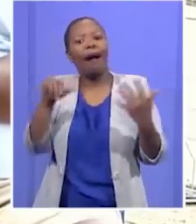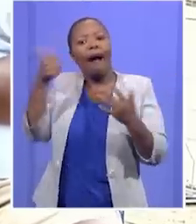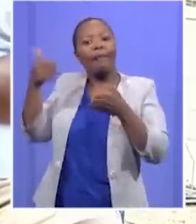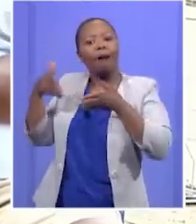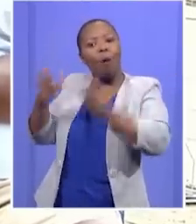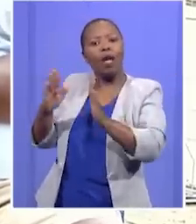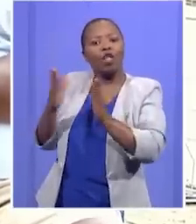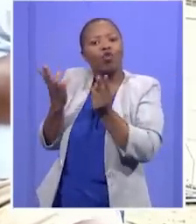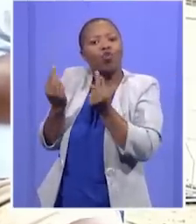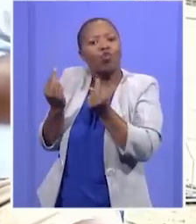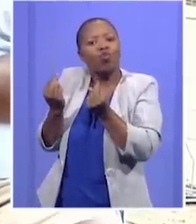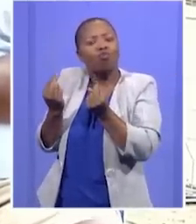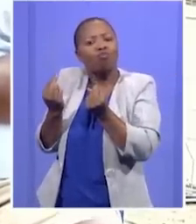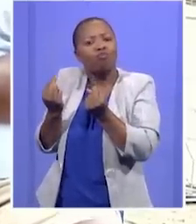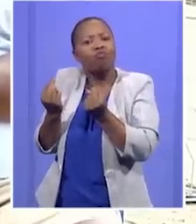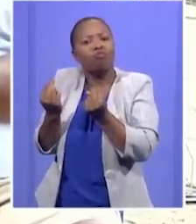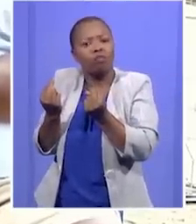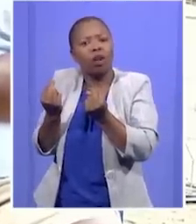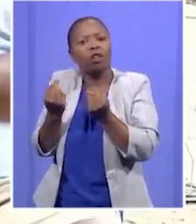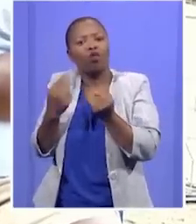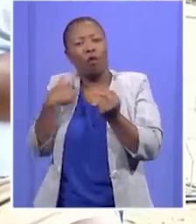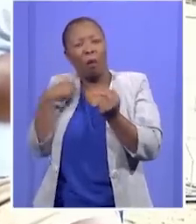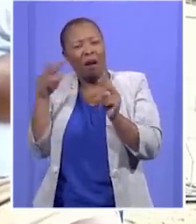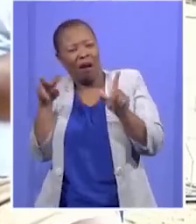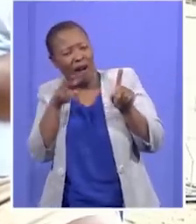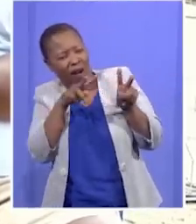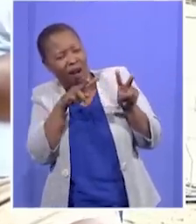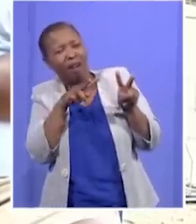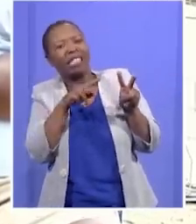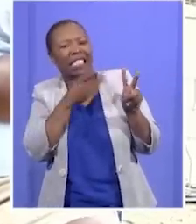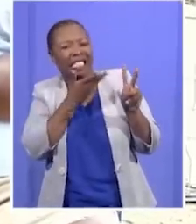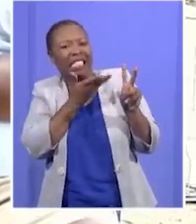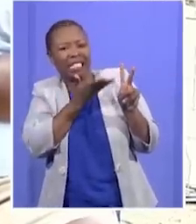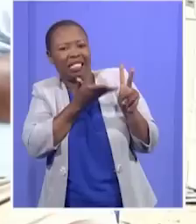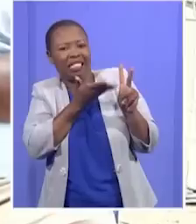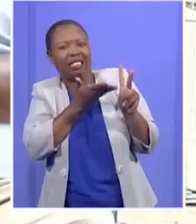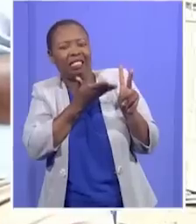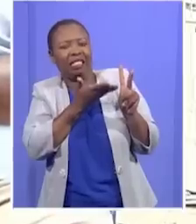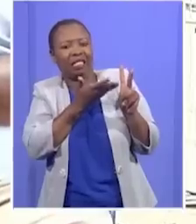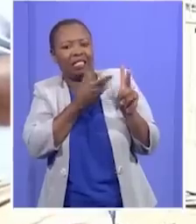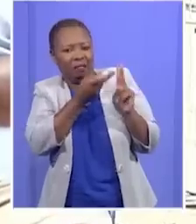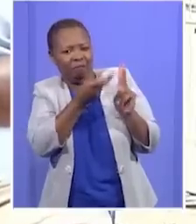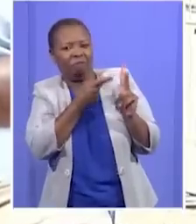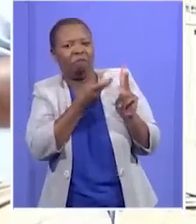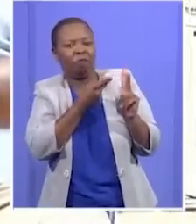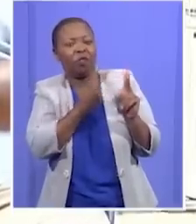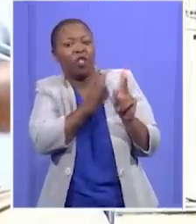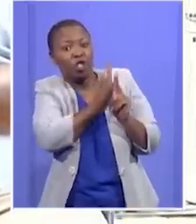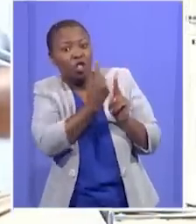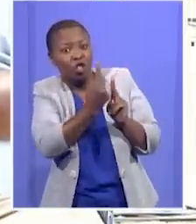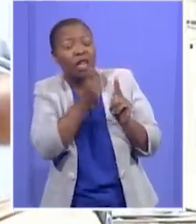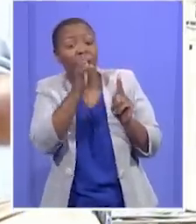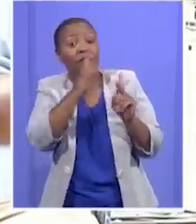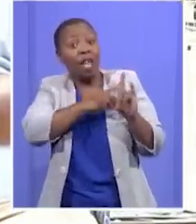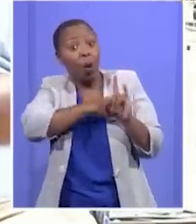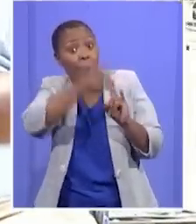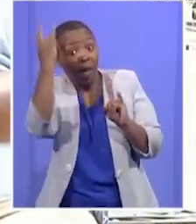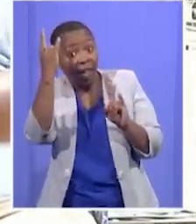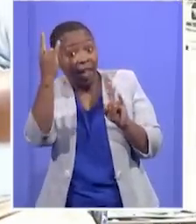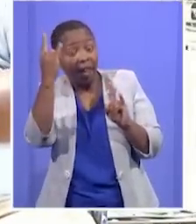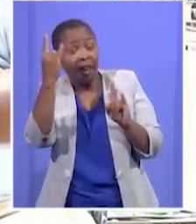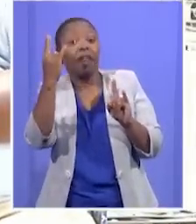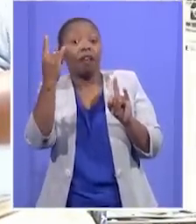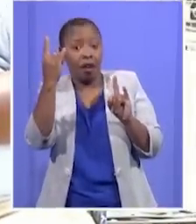me, that's where they are. It will be a hollow victory for each one of them if they win here, but